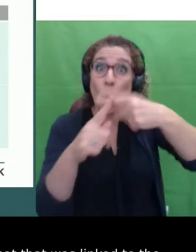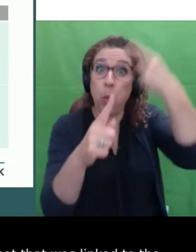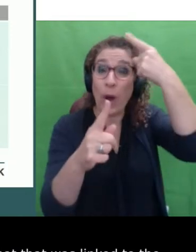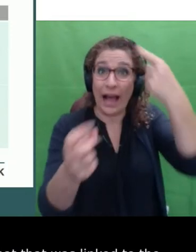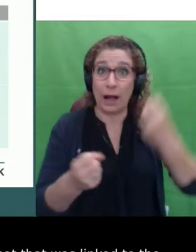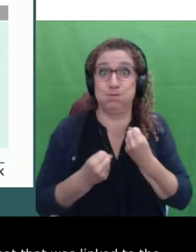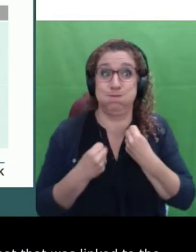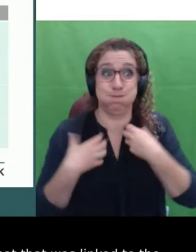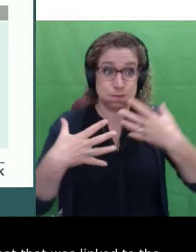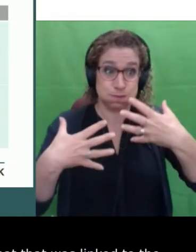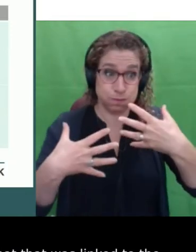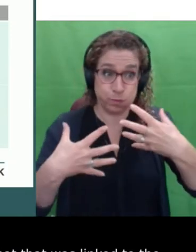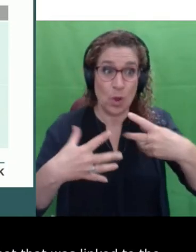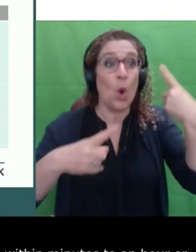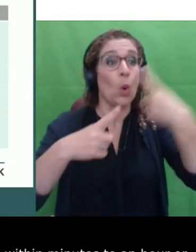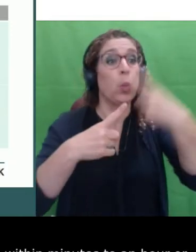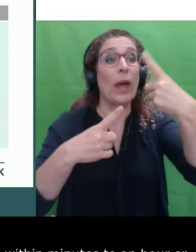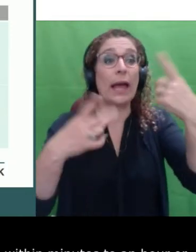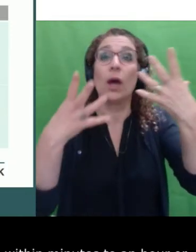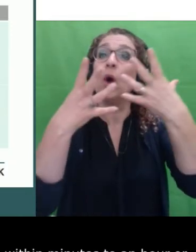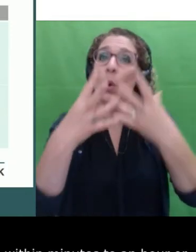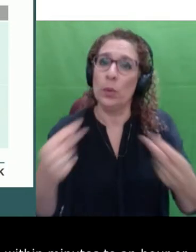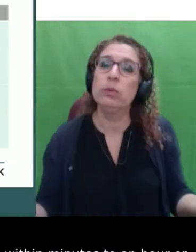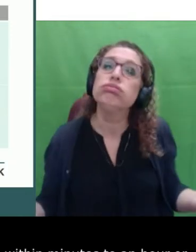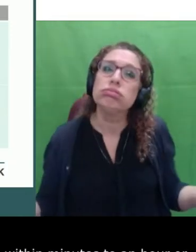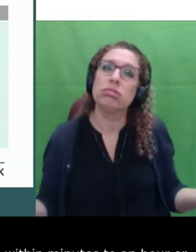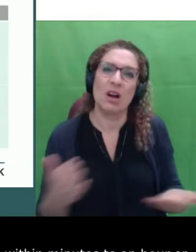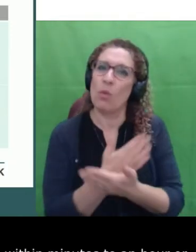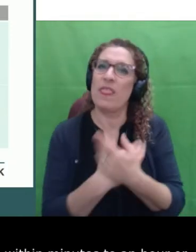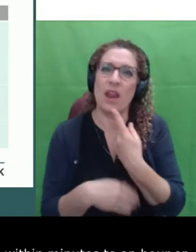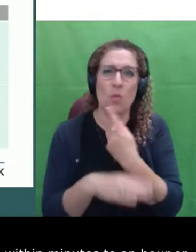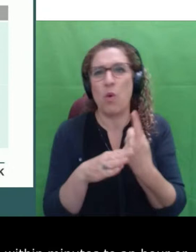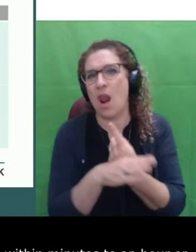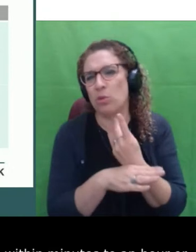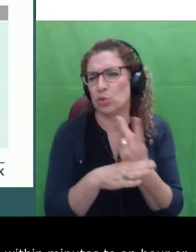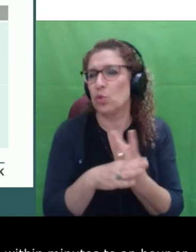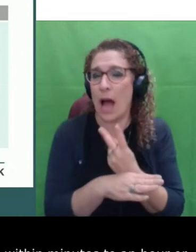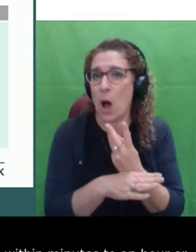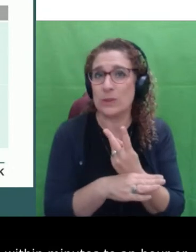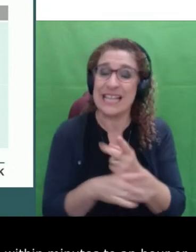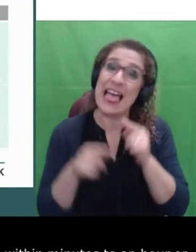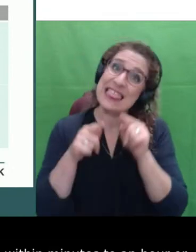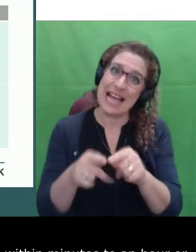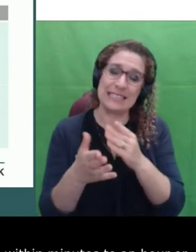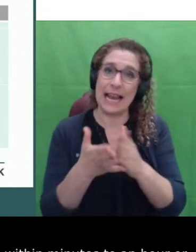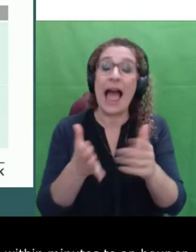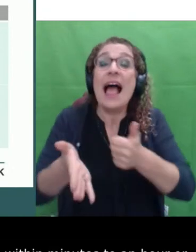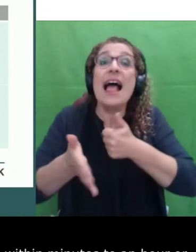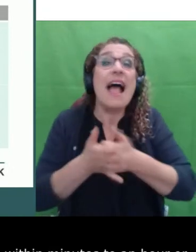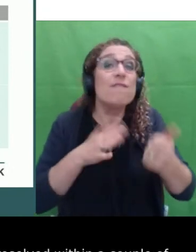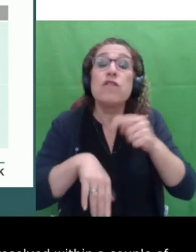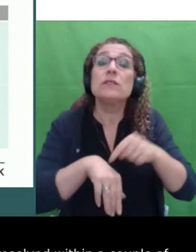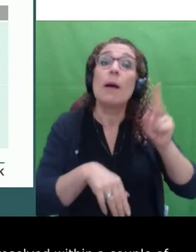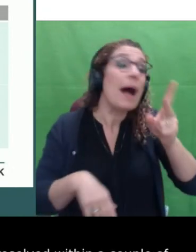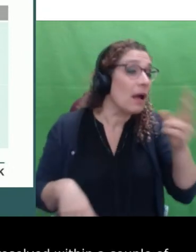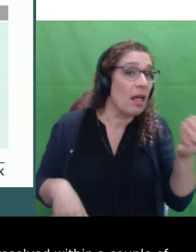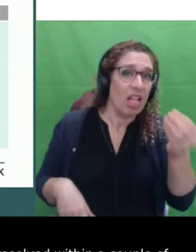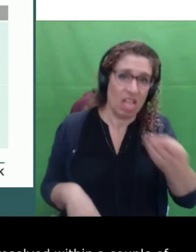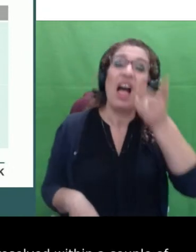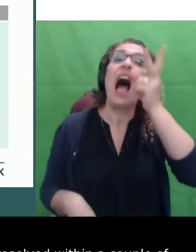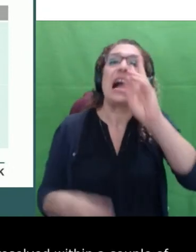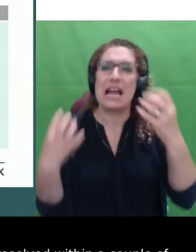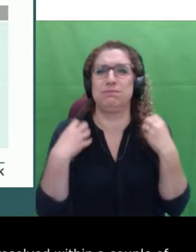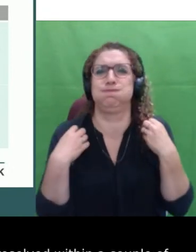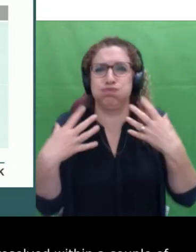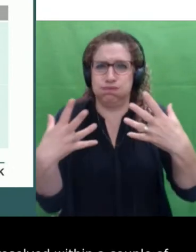to the food and the symptoms will have completely resolved within a couple of hours and it happens every time they eat that food with non-ige